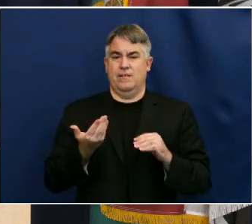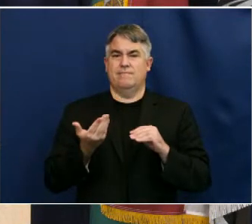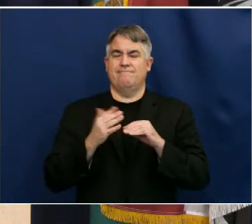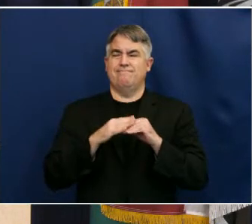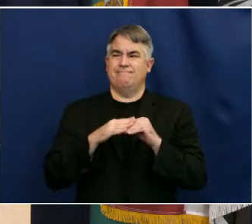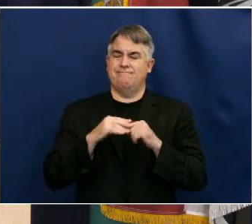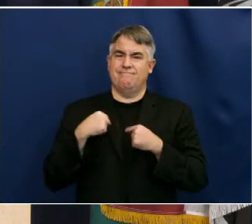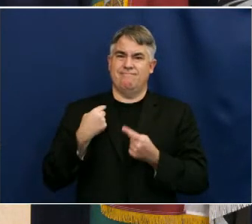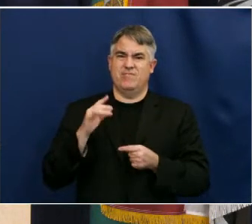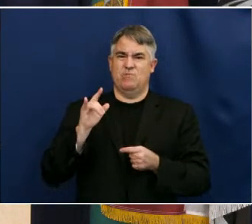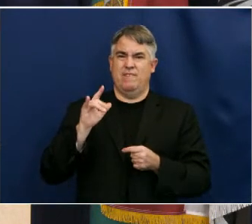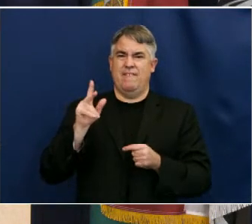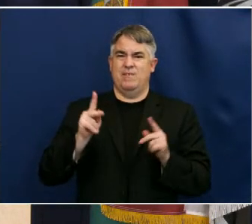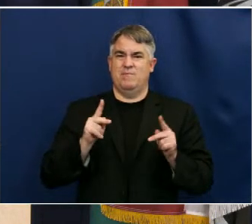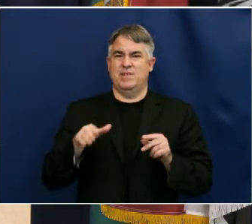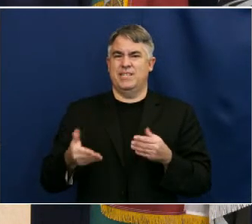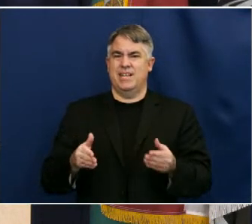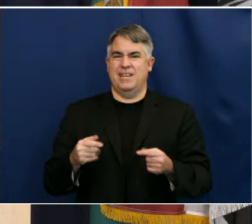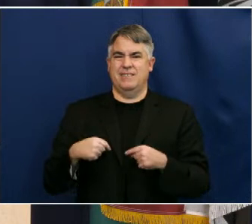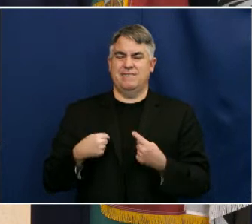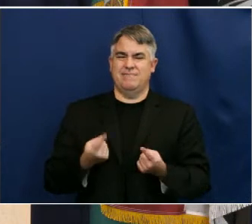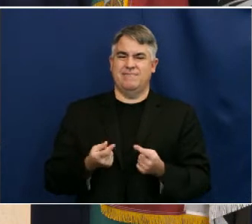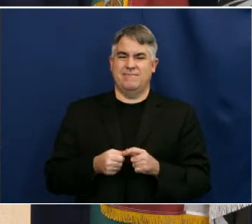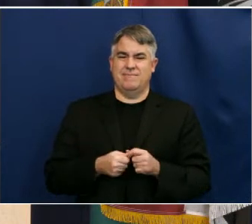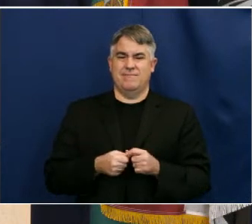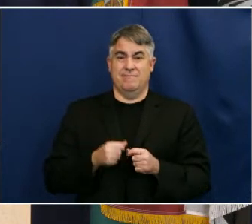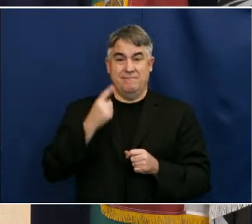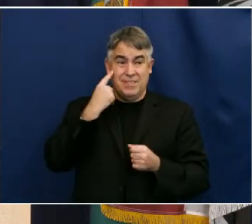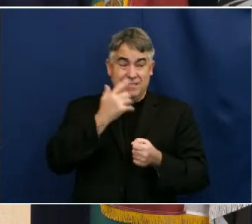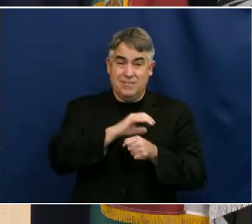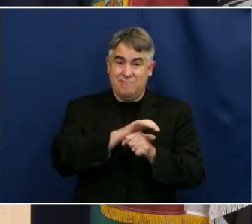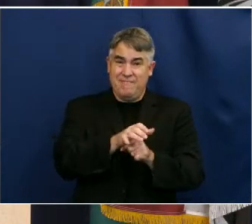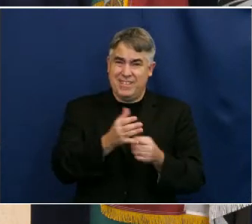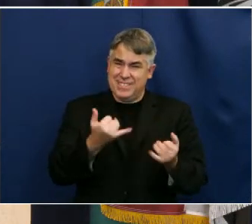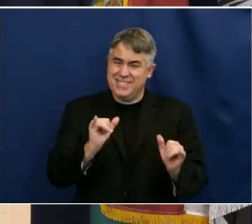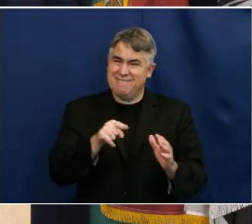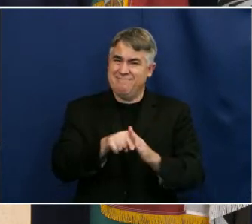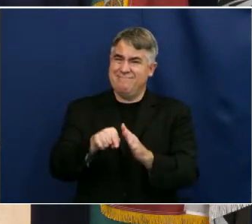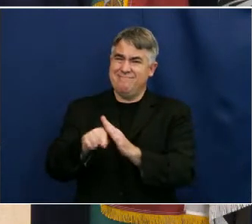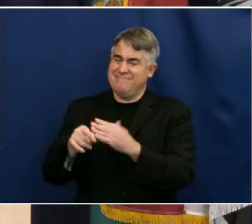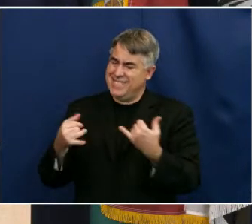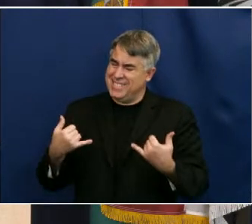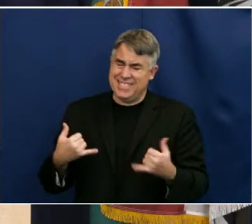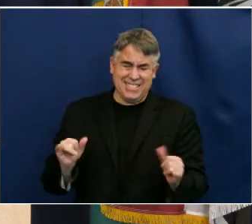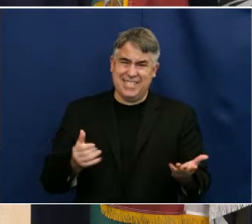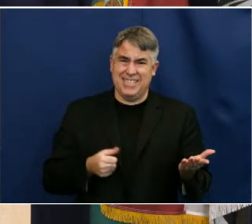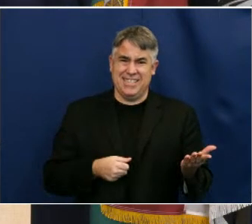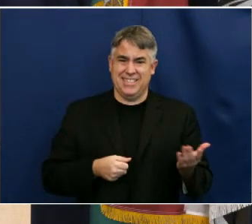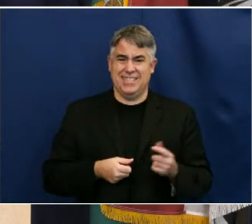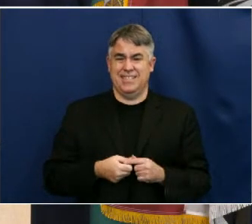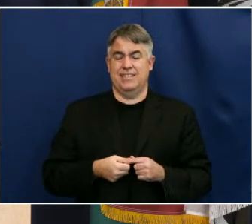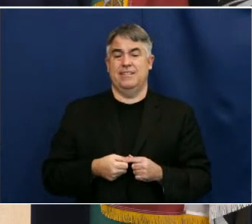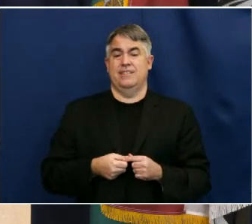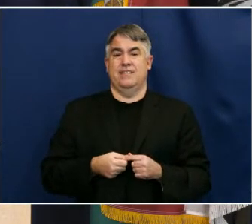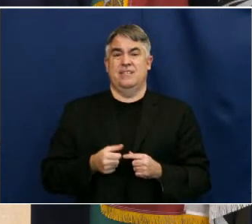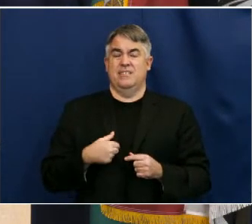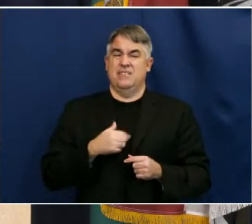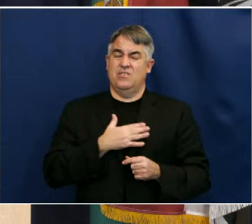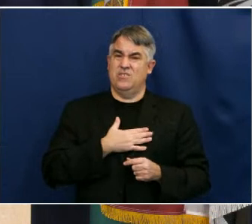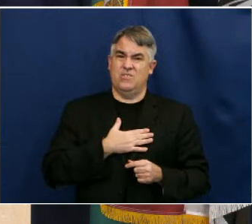And, you know, we often see coverage associated with deaths. We are touched by the tremendous tragedy and loss of life of a